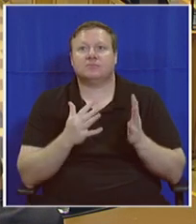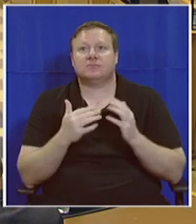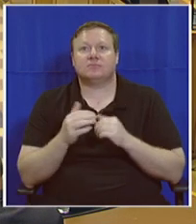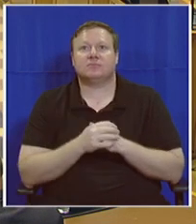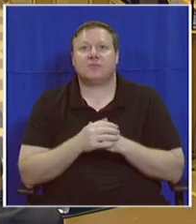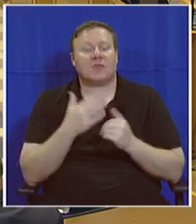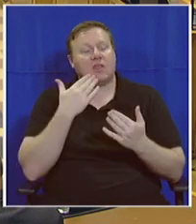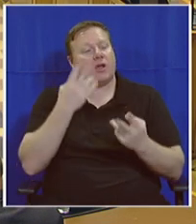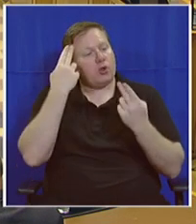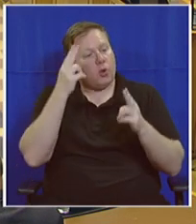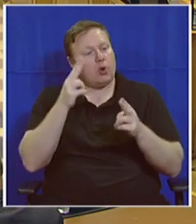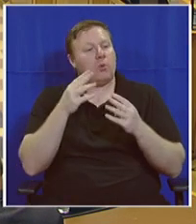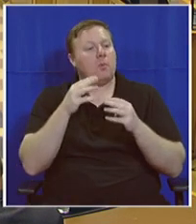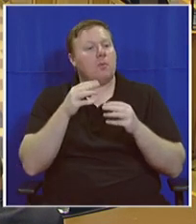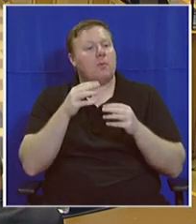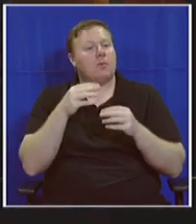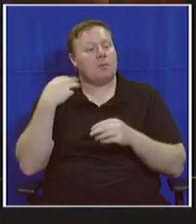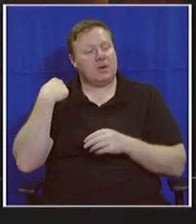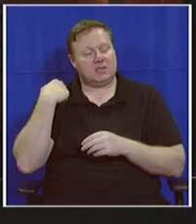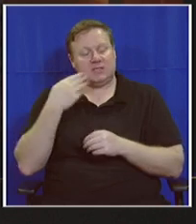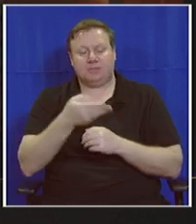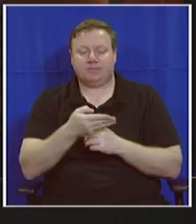Thank you, Honorable Minister.